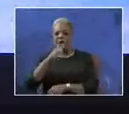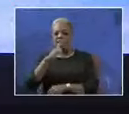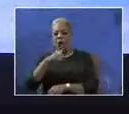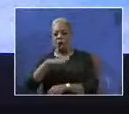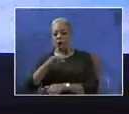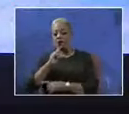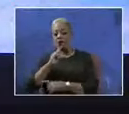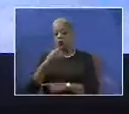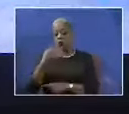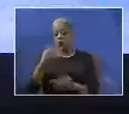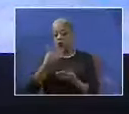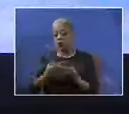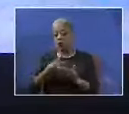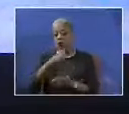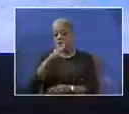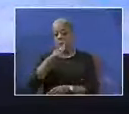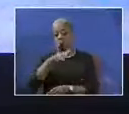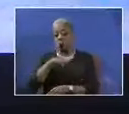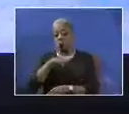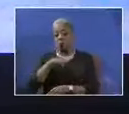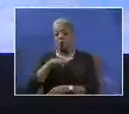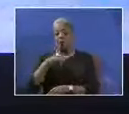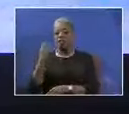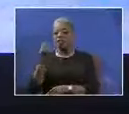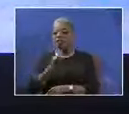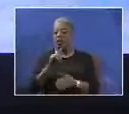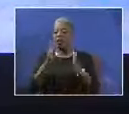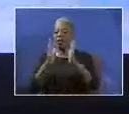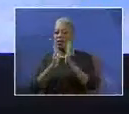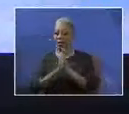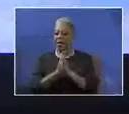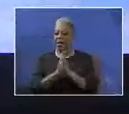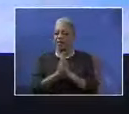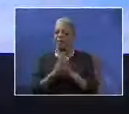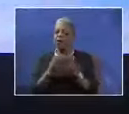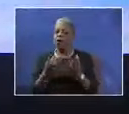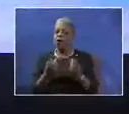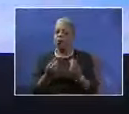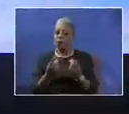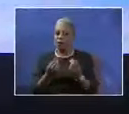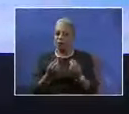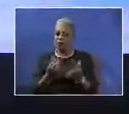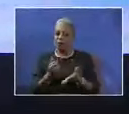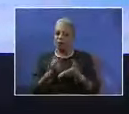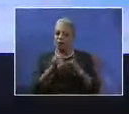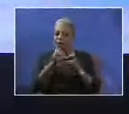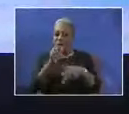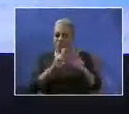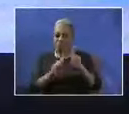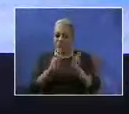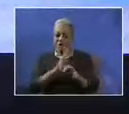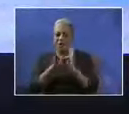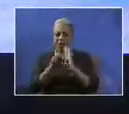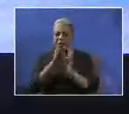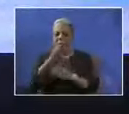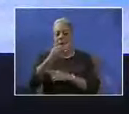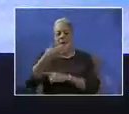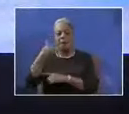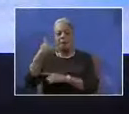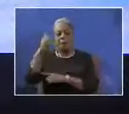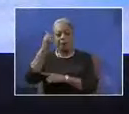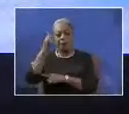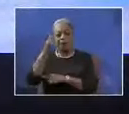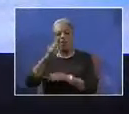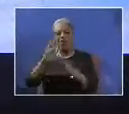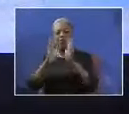She just says, what can I do to make the people around me better? And so, Michelle, may the